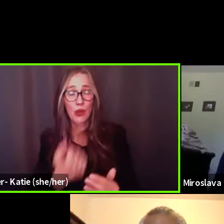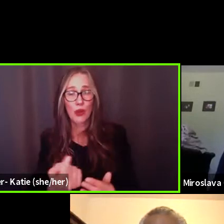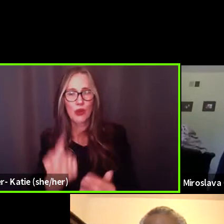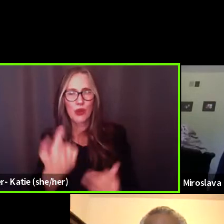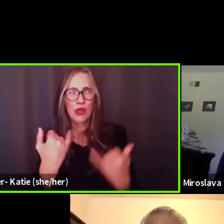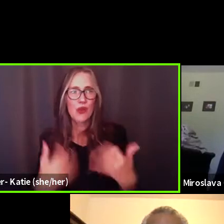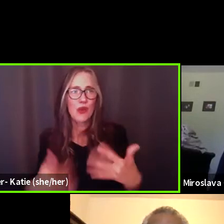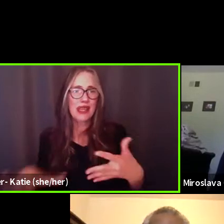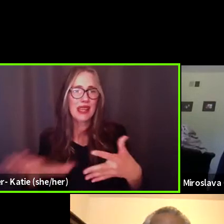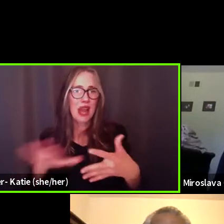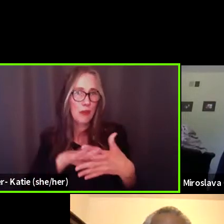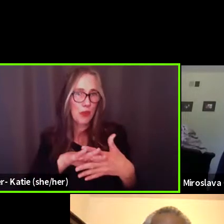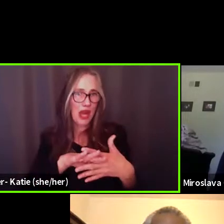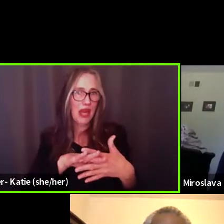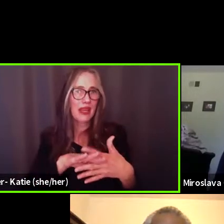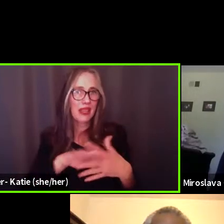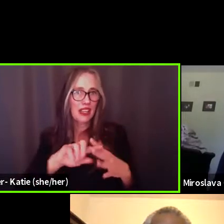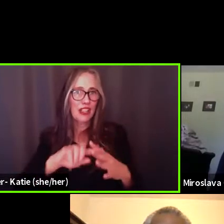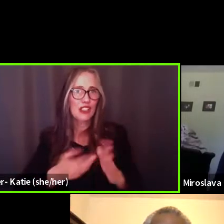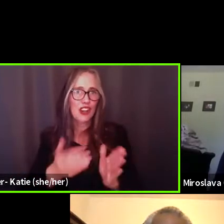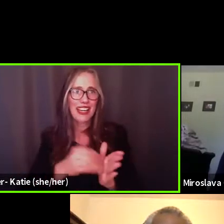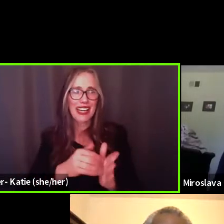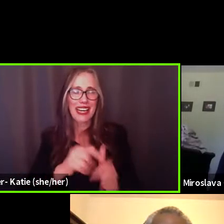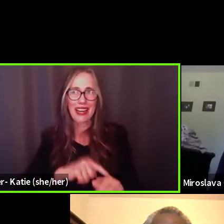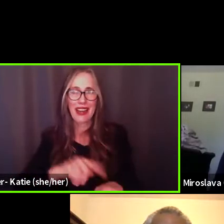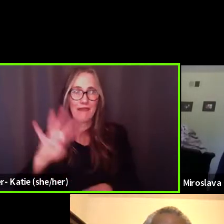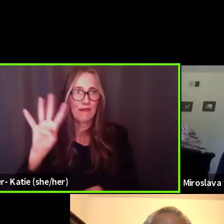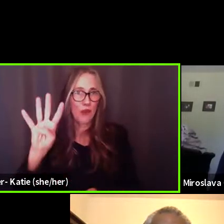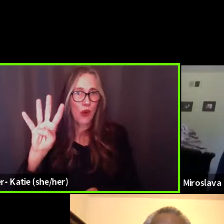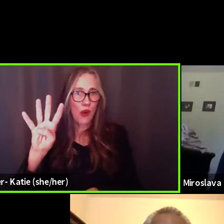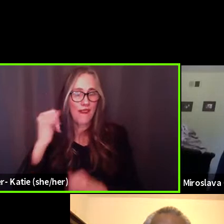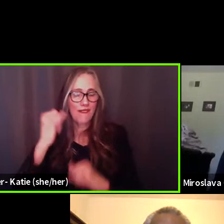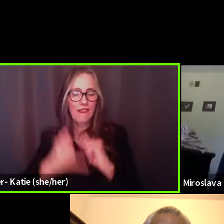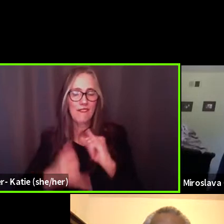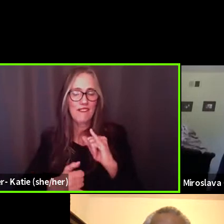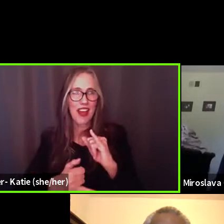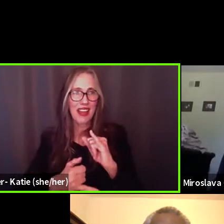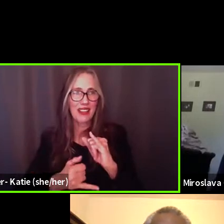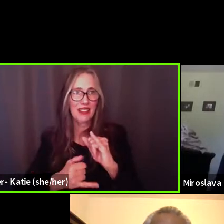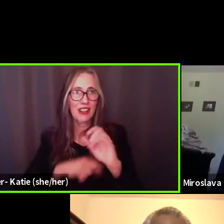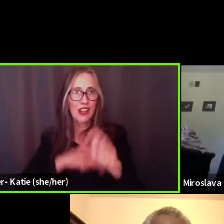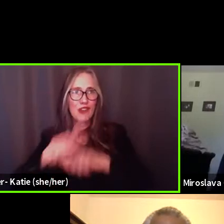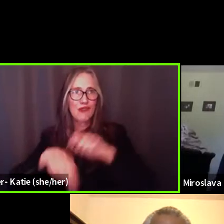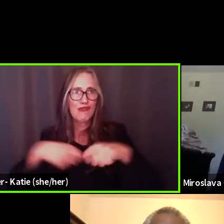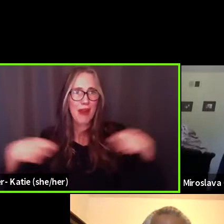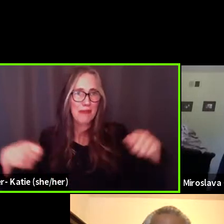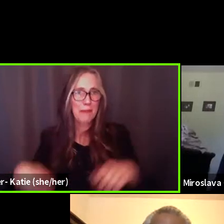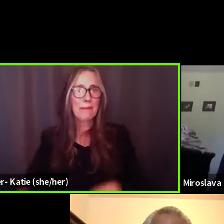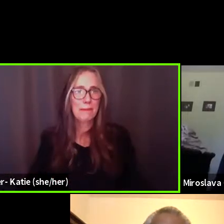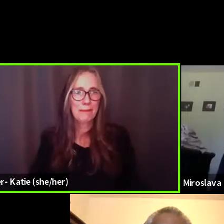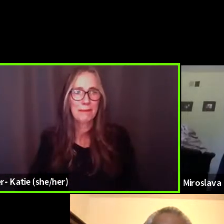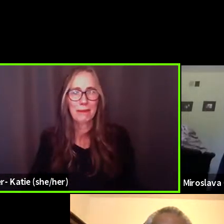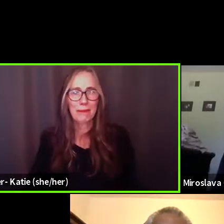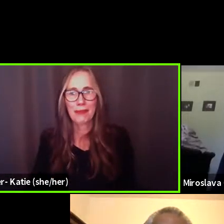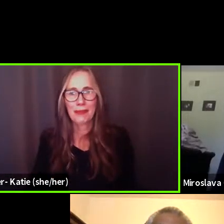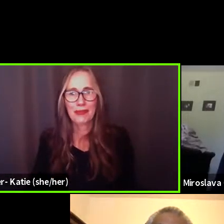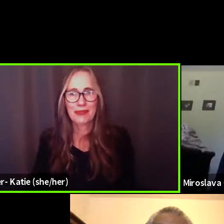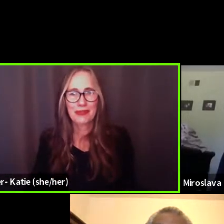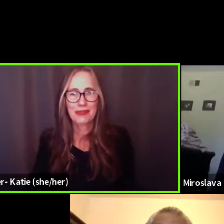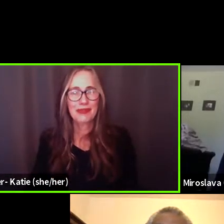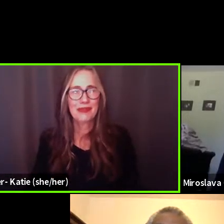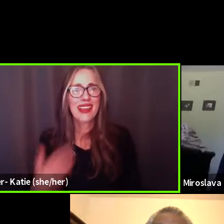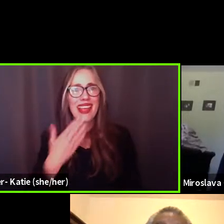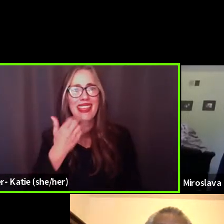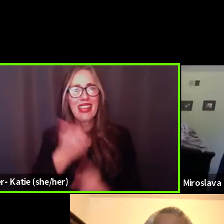a break and resume it at four for a final wrap-up thank you thank you everyone thank